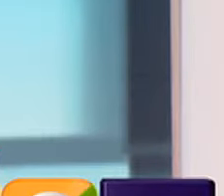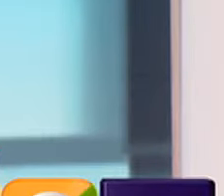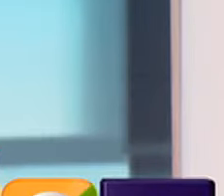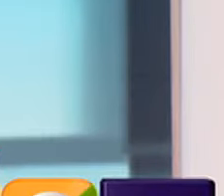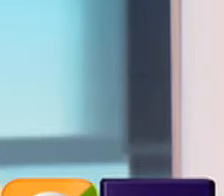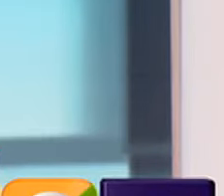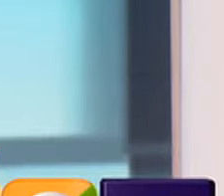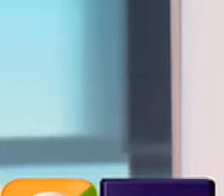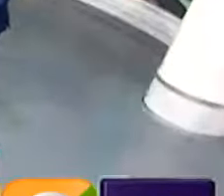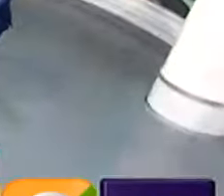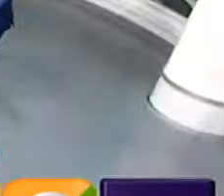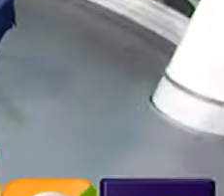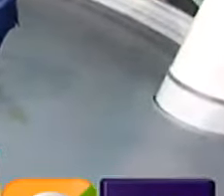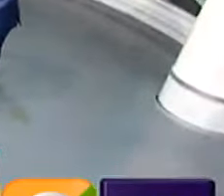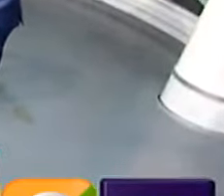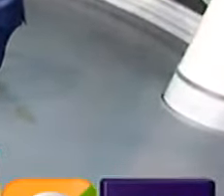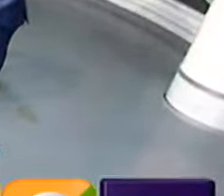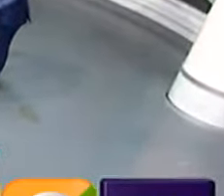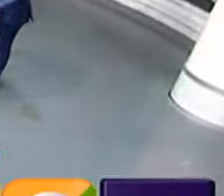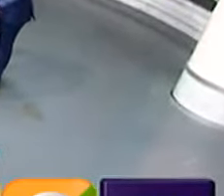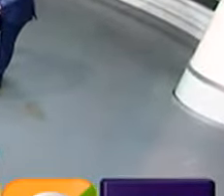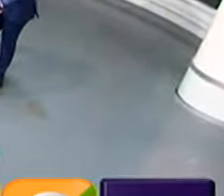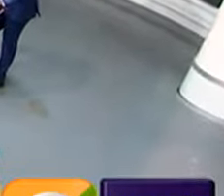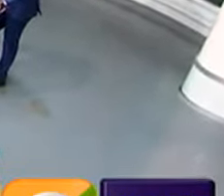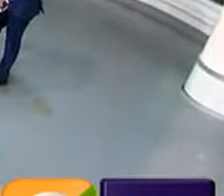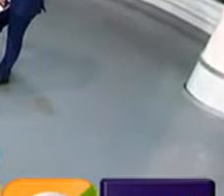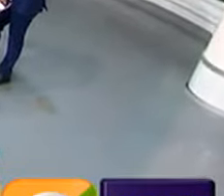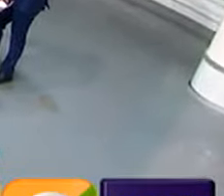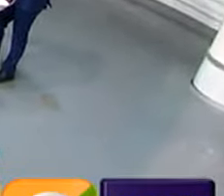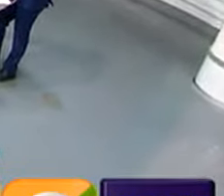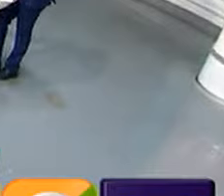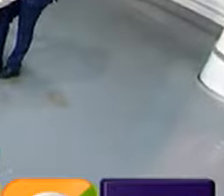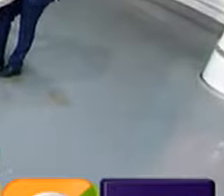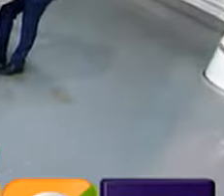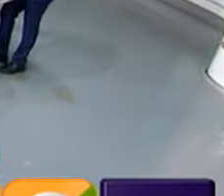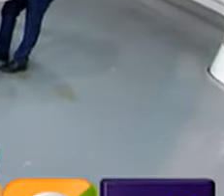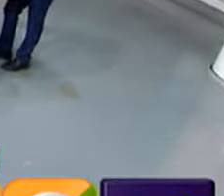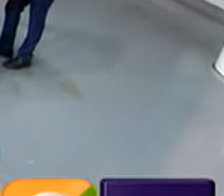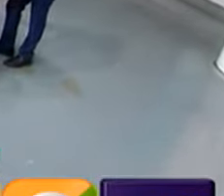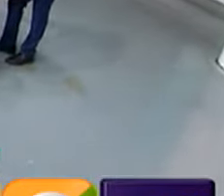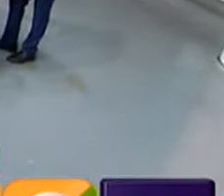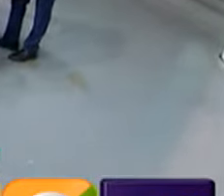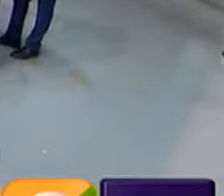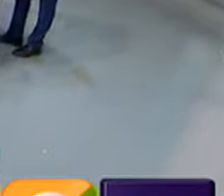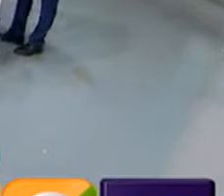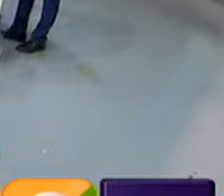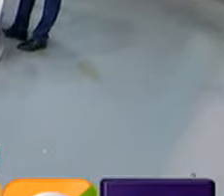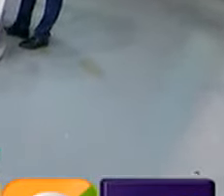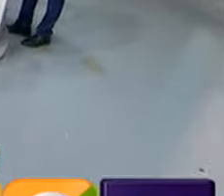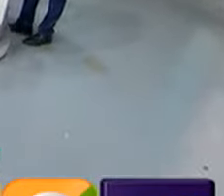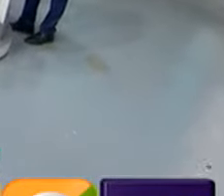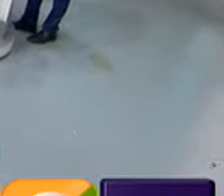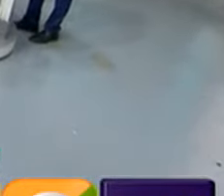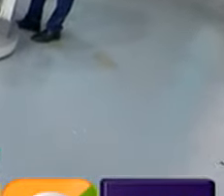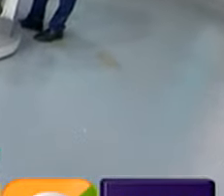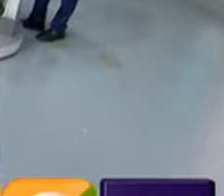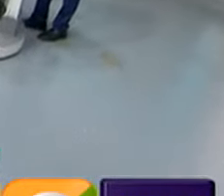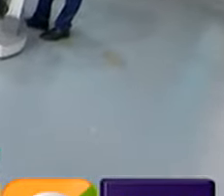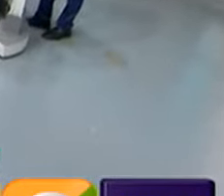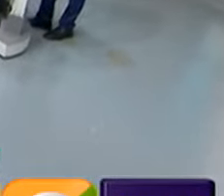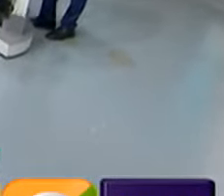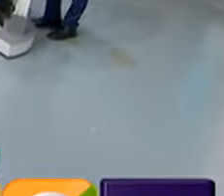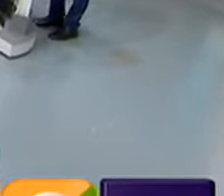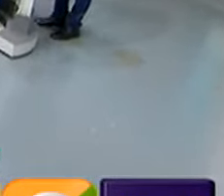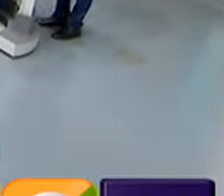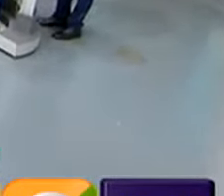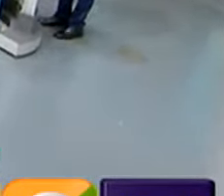Mheshimiwa Chelugui. Mheshimiwa Moses Kuria, ni kurejeshe kwenye lile swala la bei ya mafuta. Na kuna Wakenya ambao wanakutazama kwa sasa hivi ambao